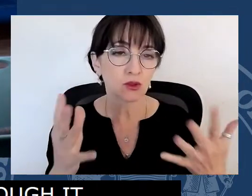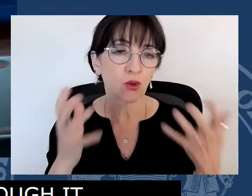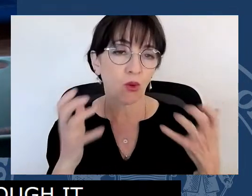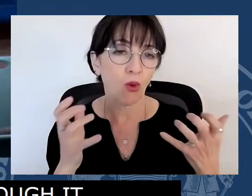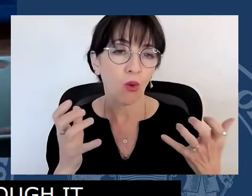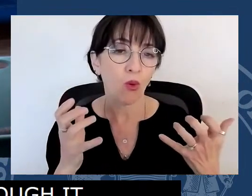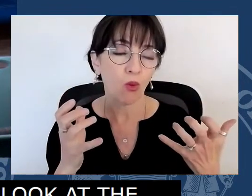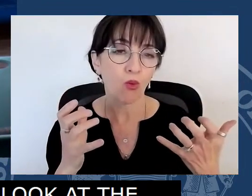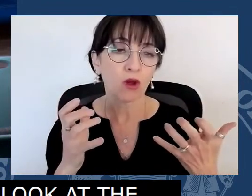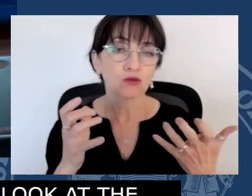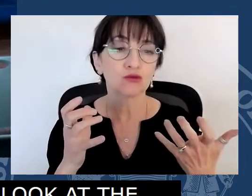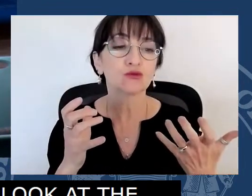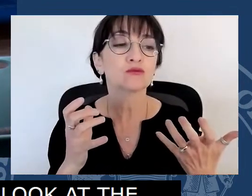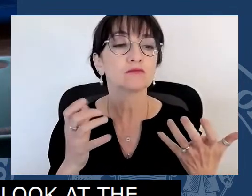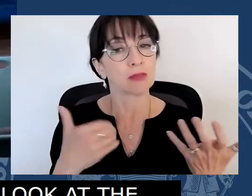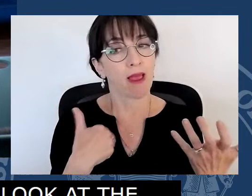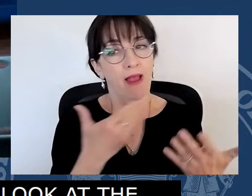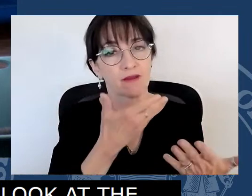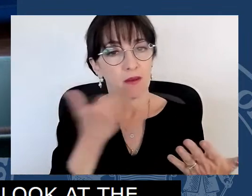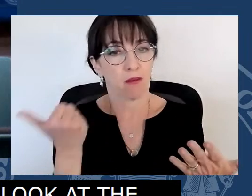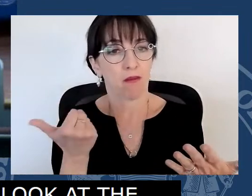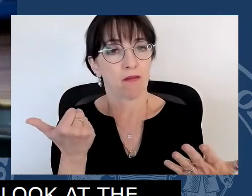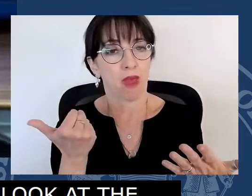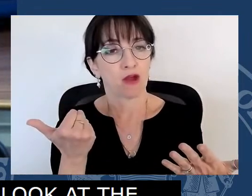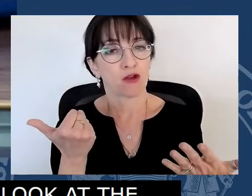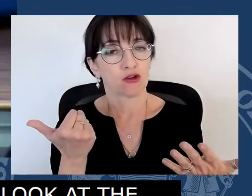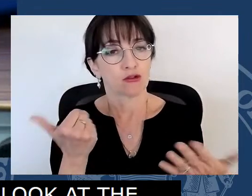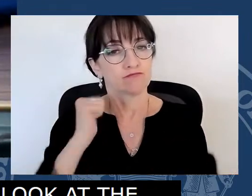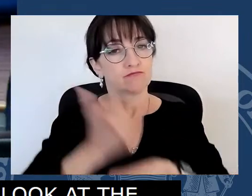good place with folks, and we'll continue to do that.